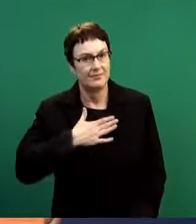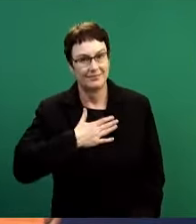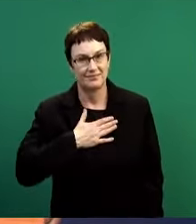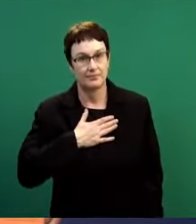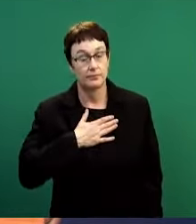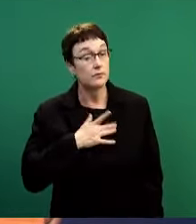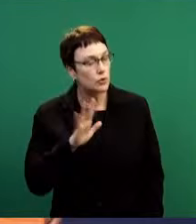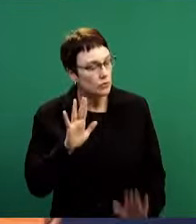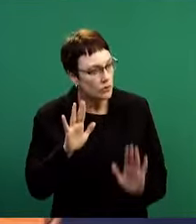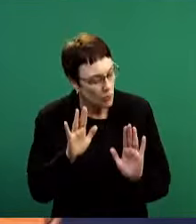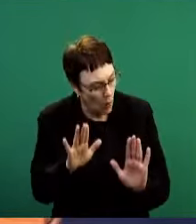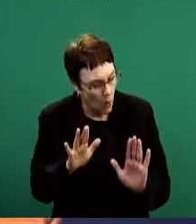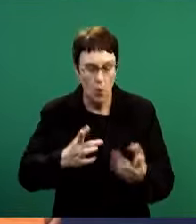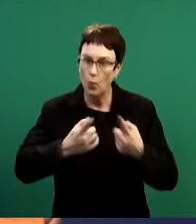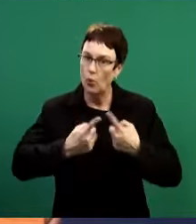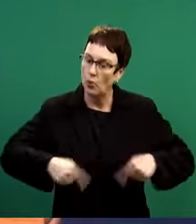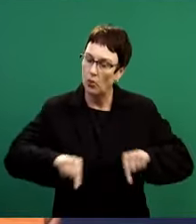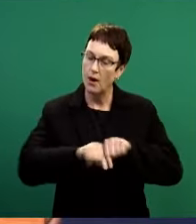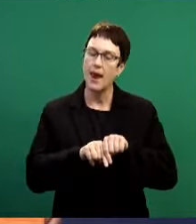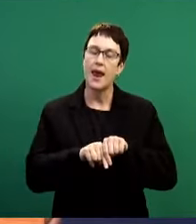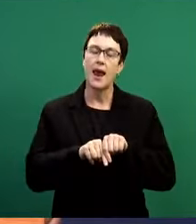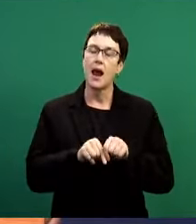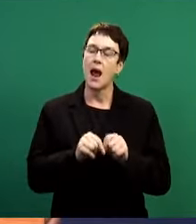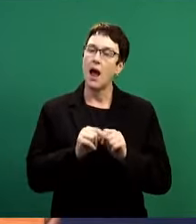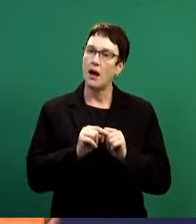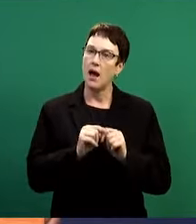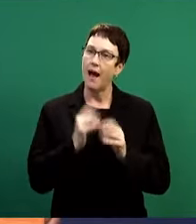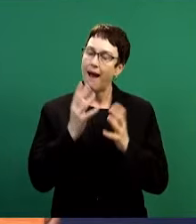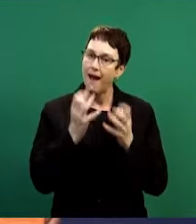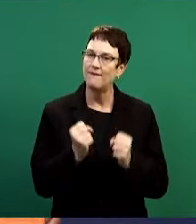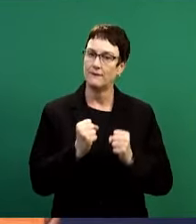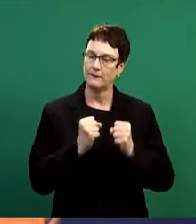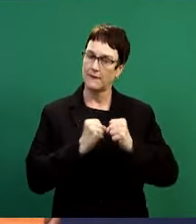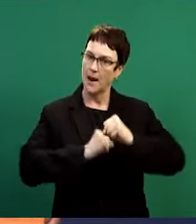the mechanisms that are going to have to be worked